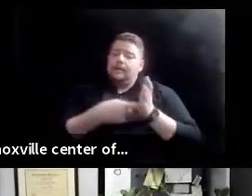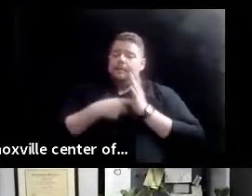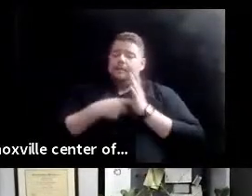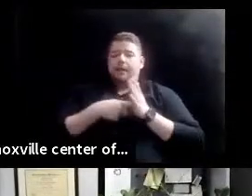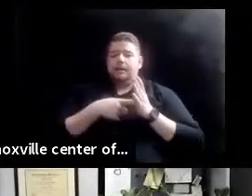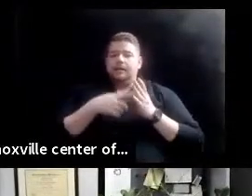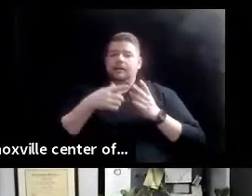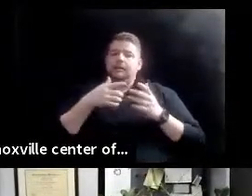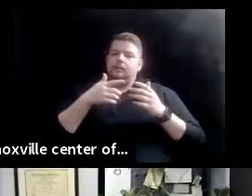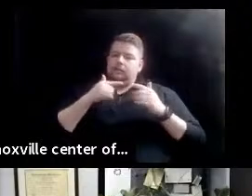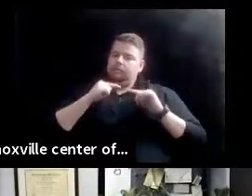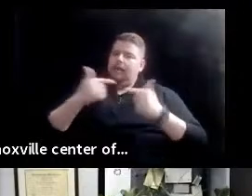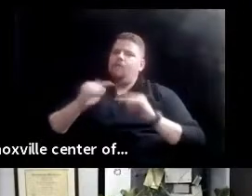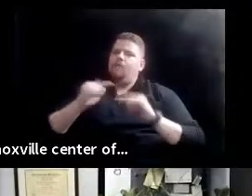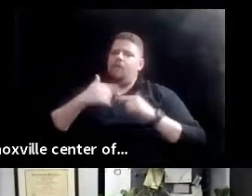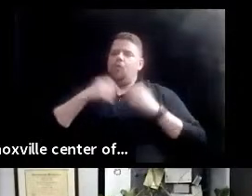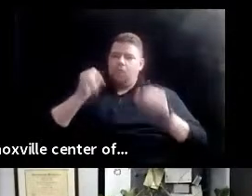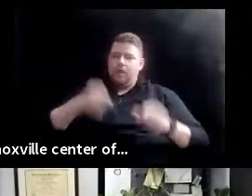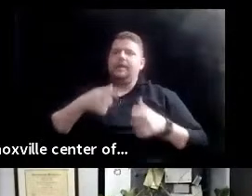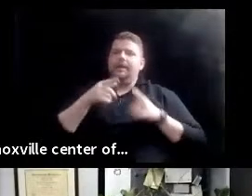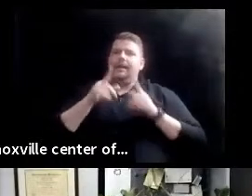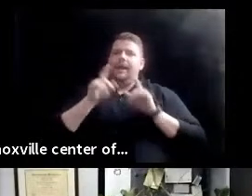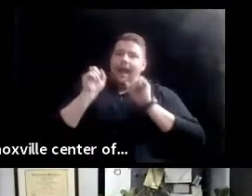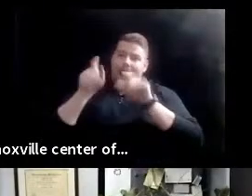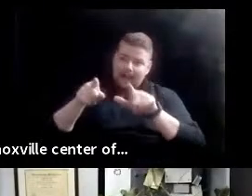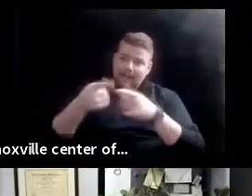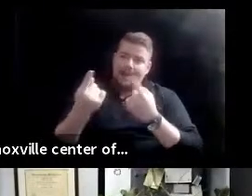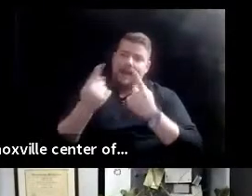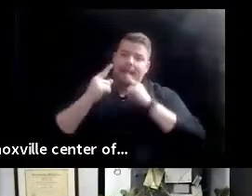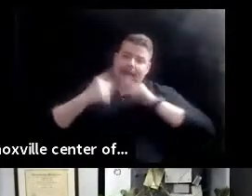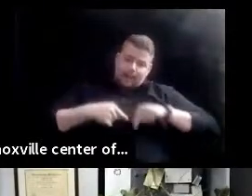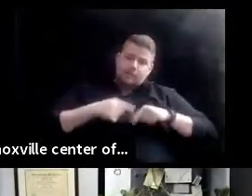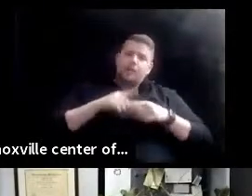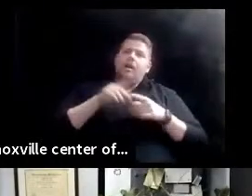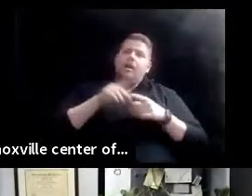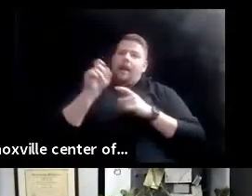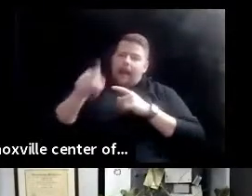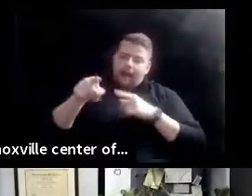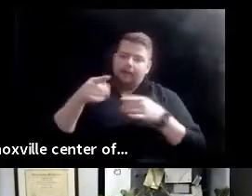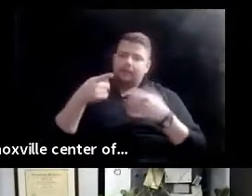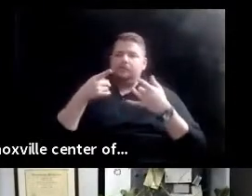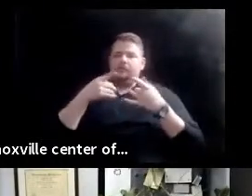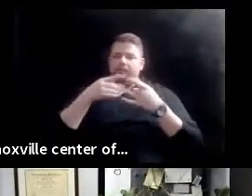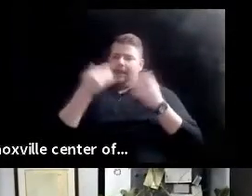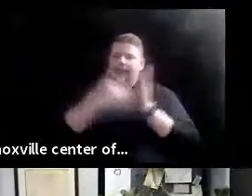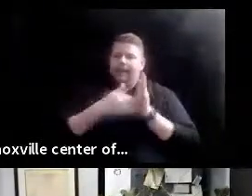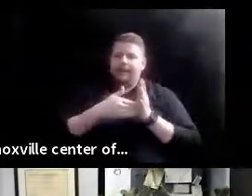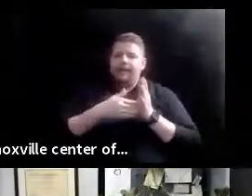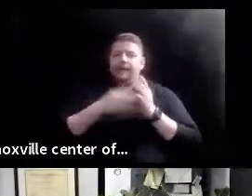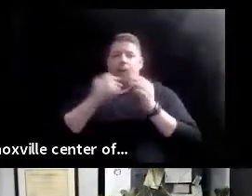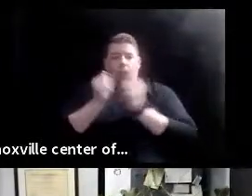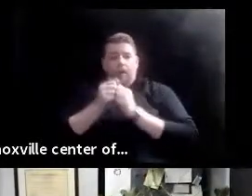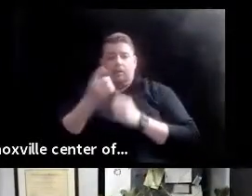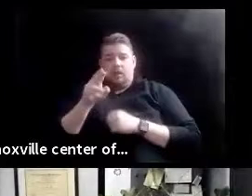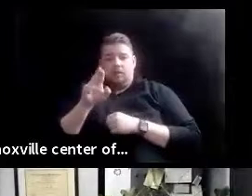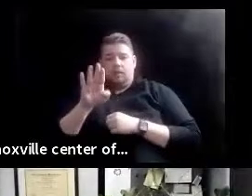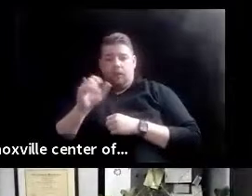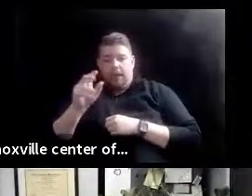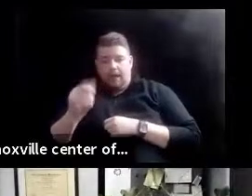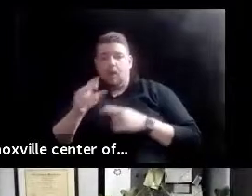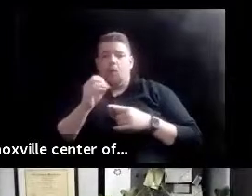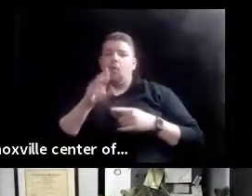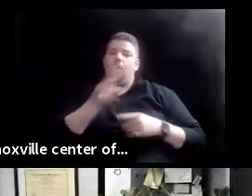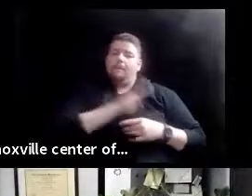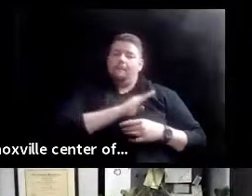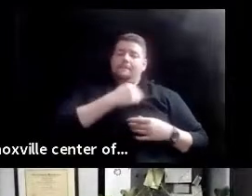forth narrative where we can ask questions, get answers, and have the ability to cross-examine those answers, either with Dr. Buchanan and or members of this